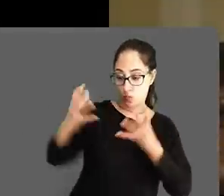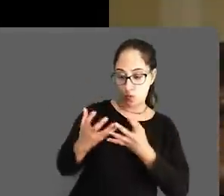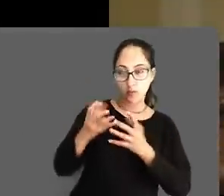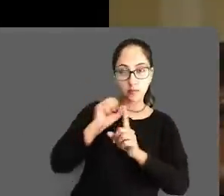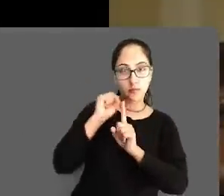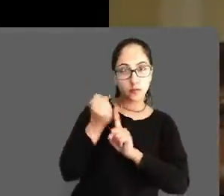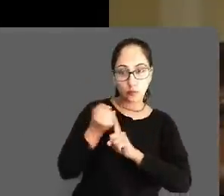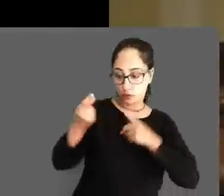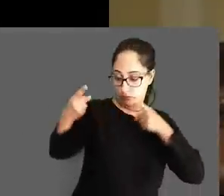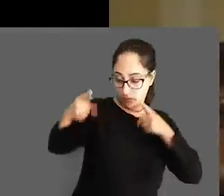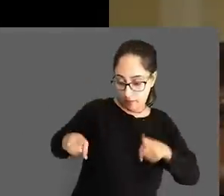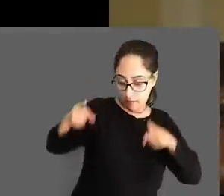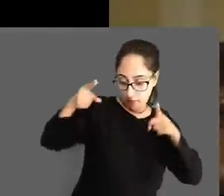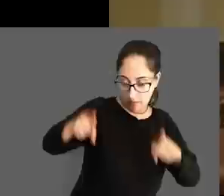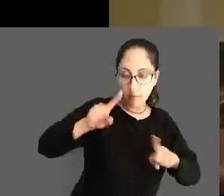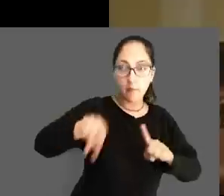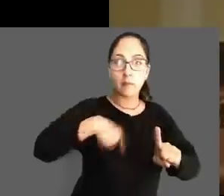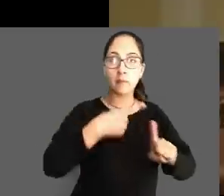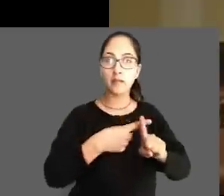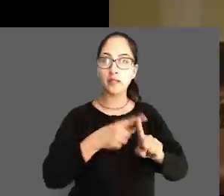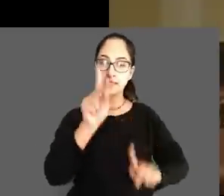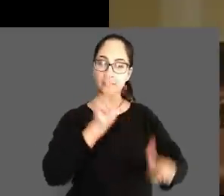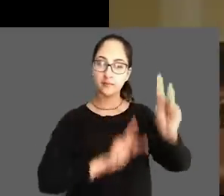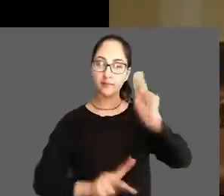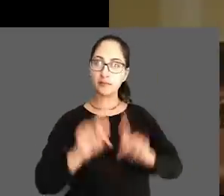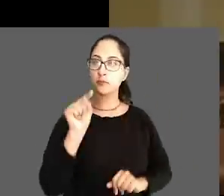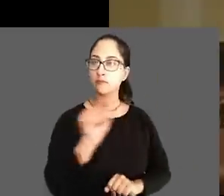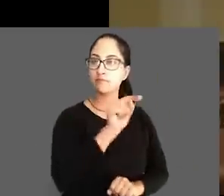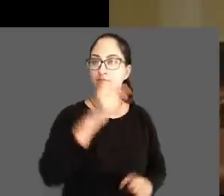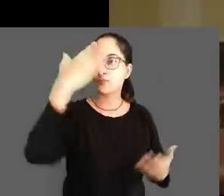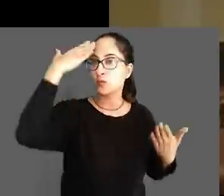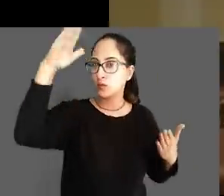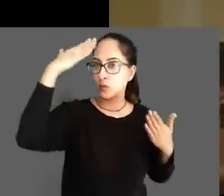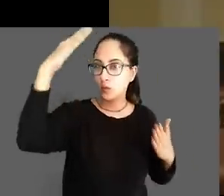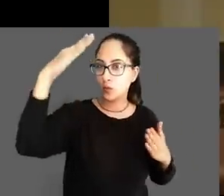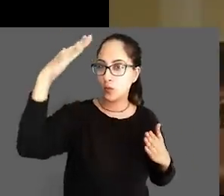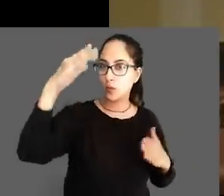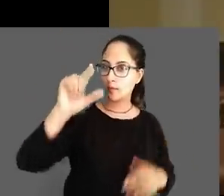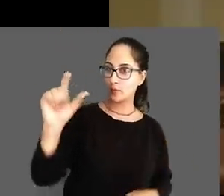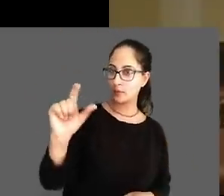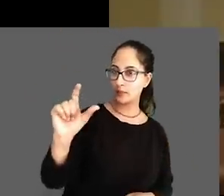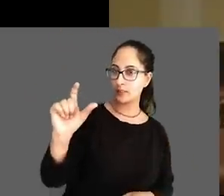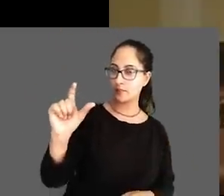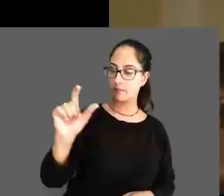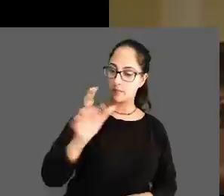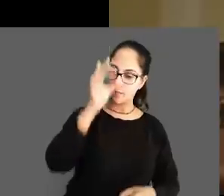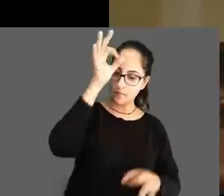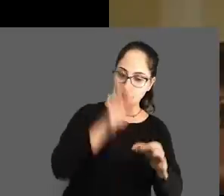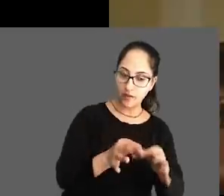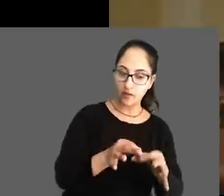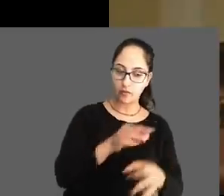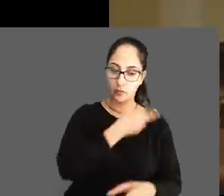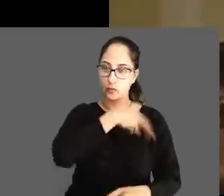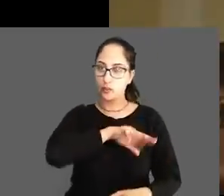Well, there is, without any doubt, a growing sense amongst Muslim communities around the world